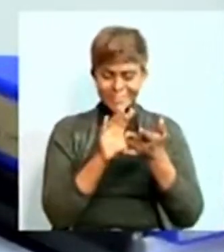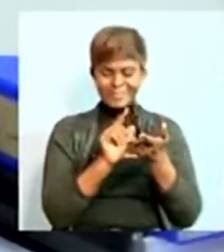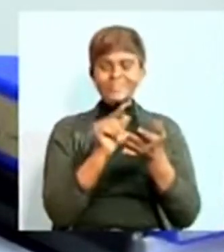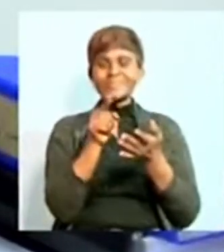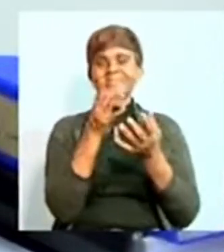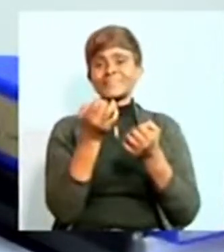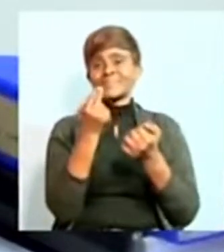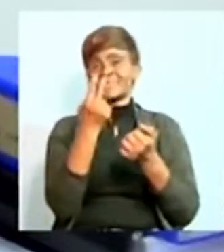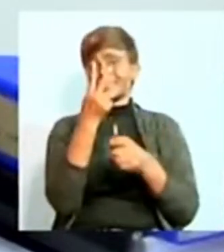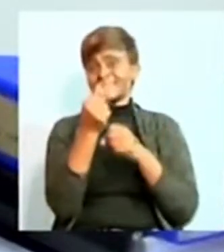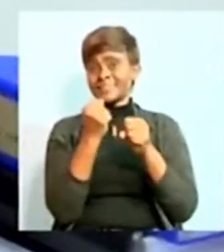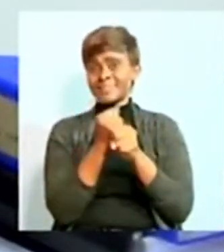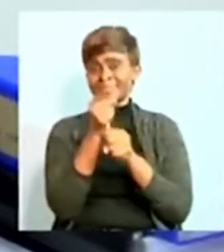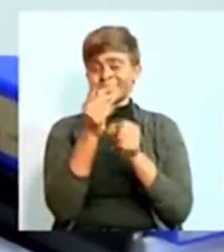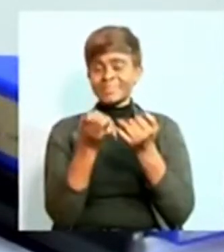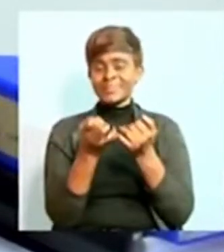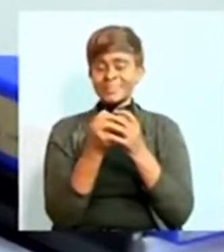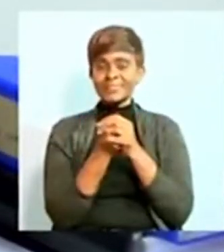to take 2 years.